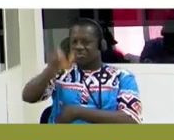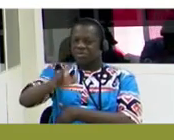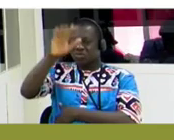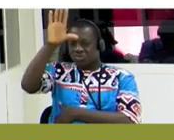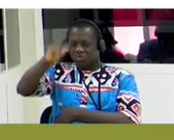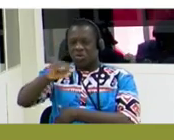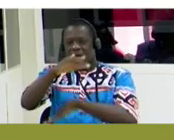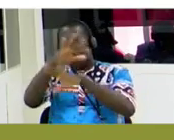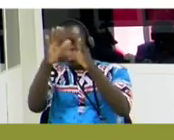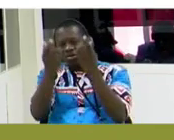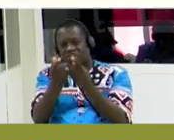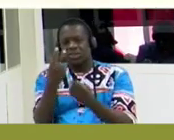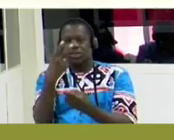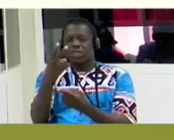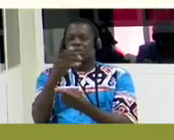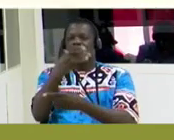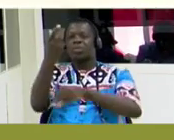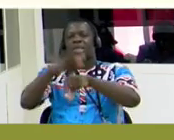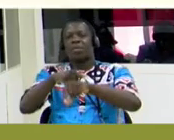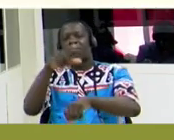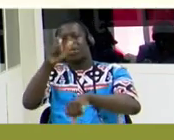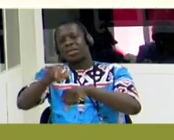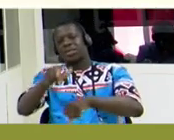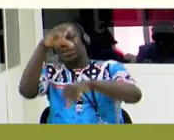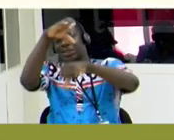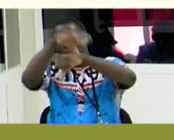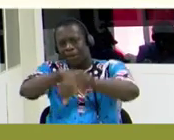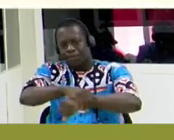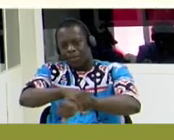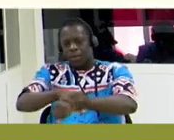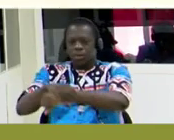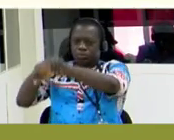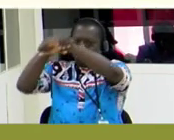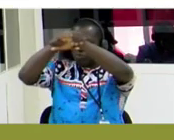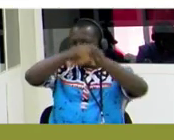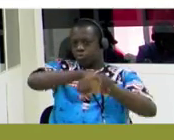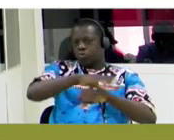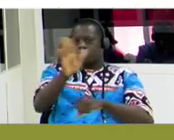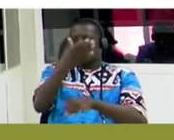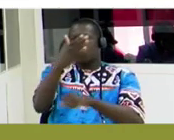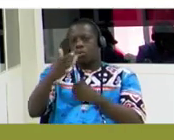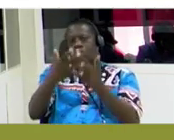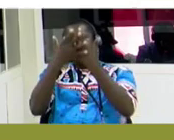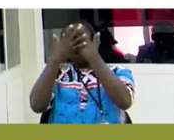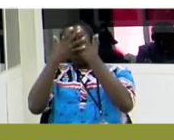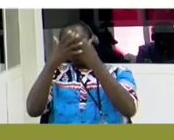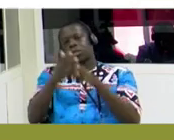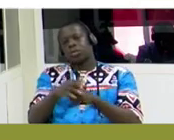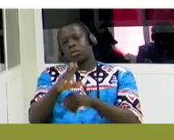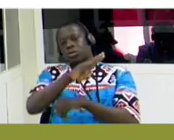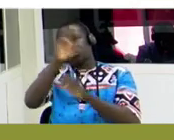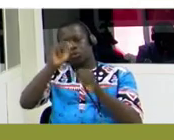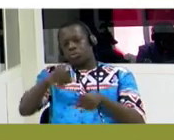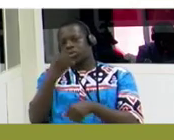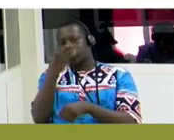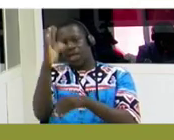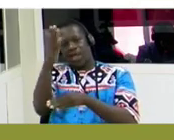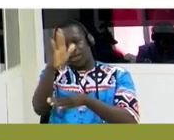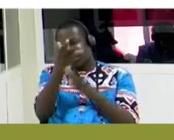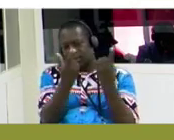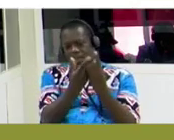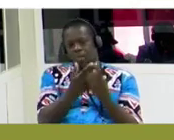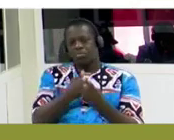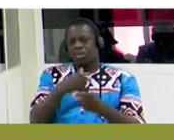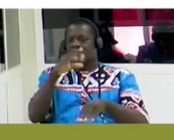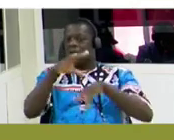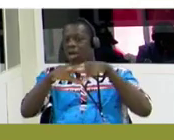will be gripped, taken 2 miles to, you cannot do nothing. So that was what I was avoiding. When I say that I will not do anything, they will go